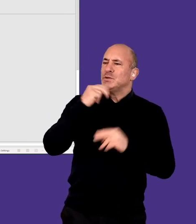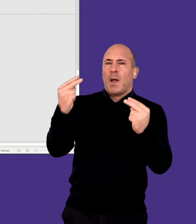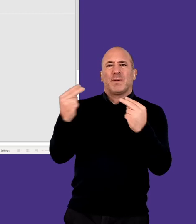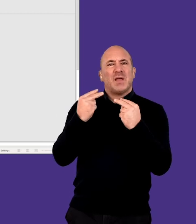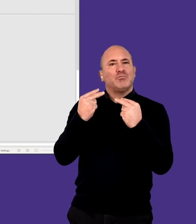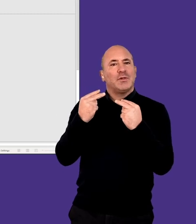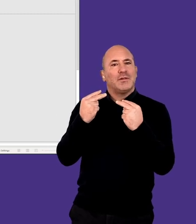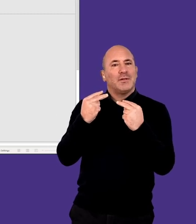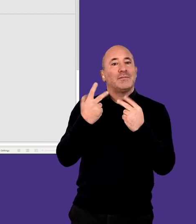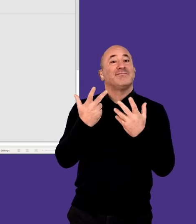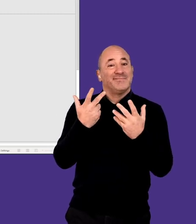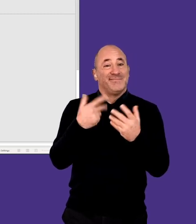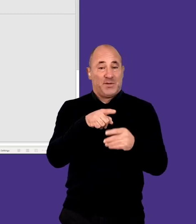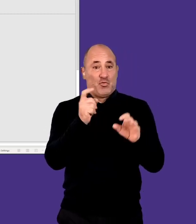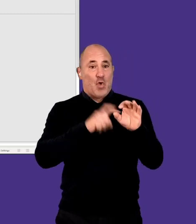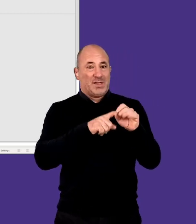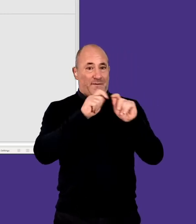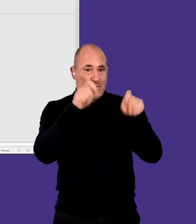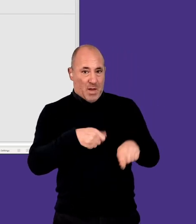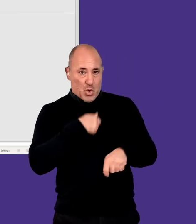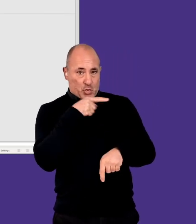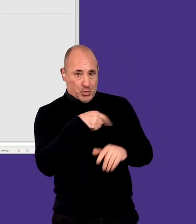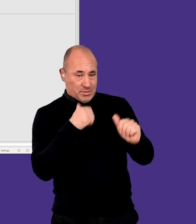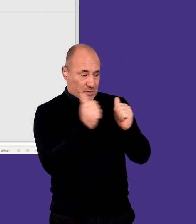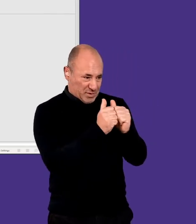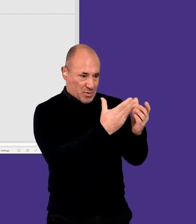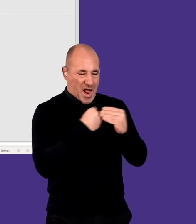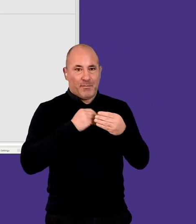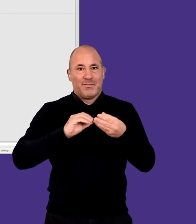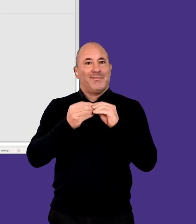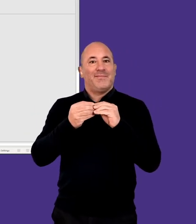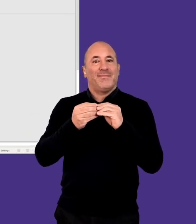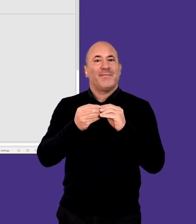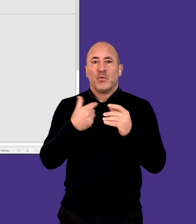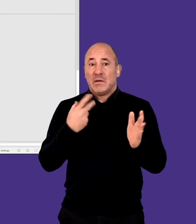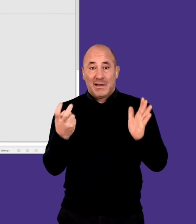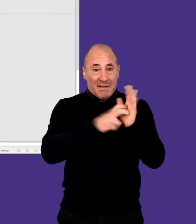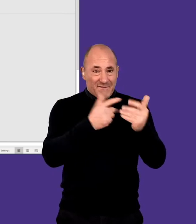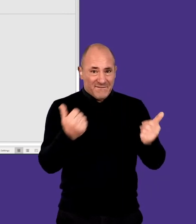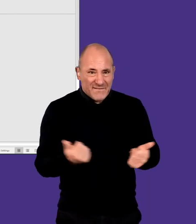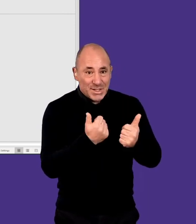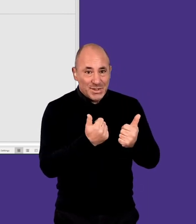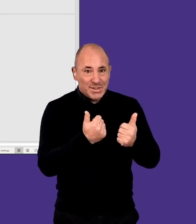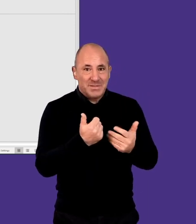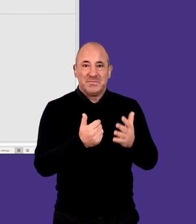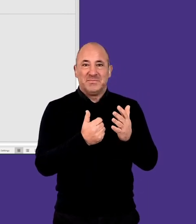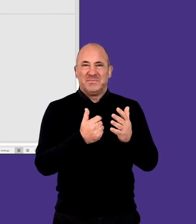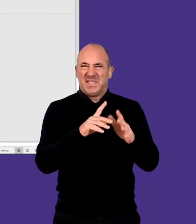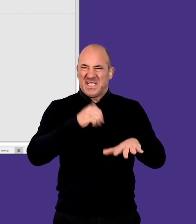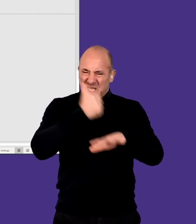quality framework that we've signed up to help us do that. And because we've already signed up to this quality